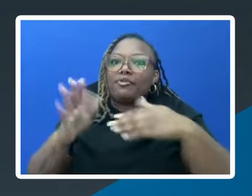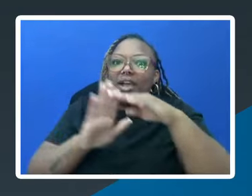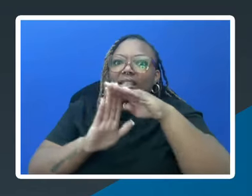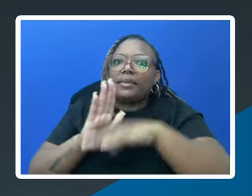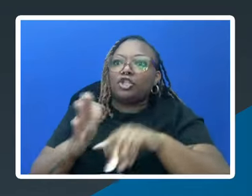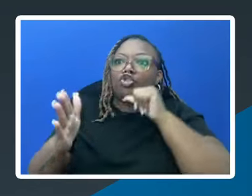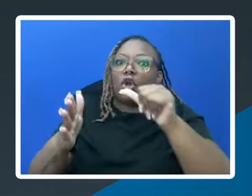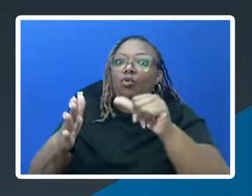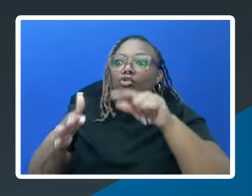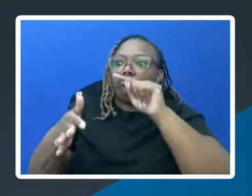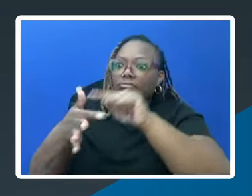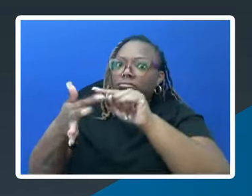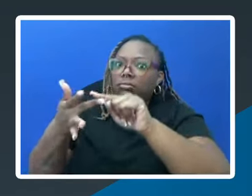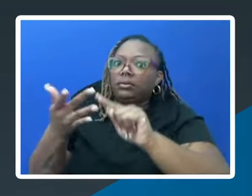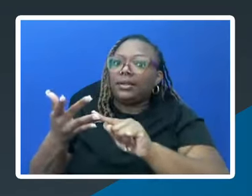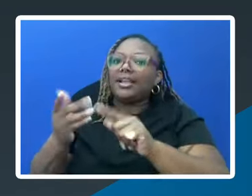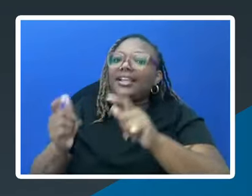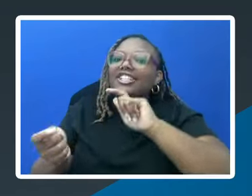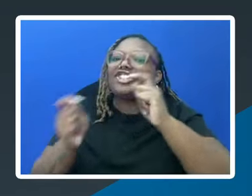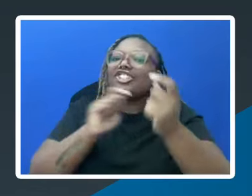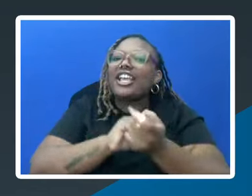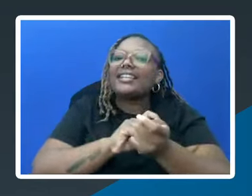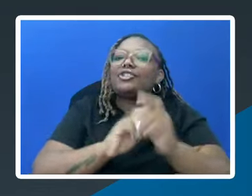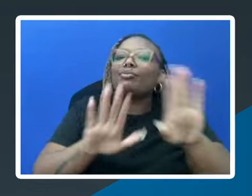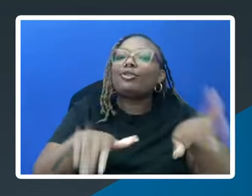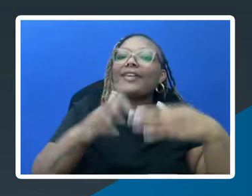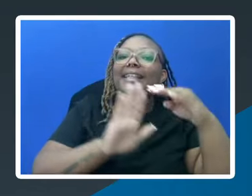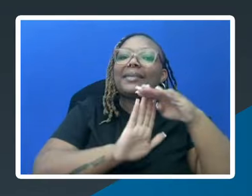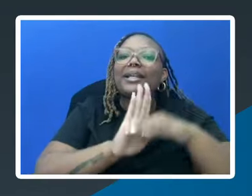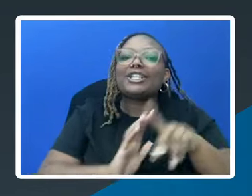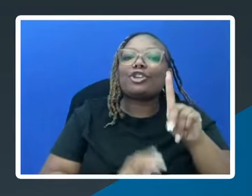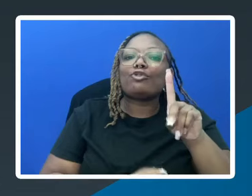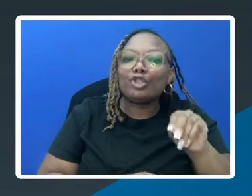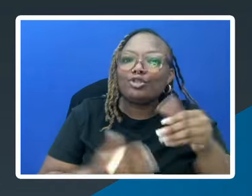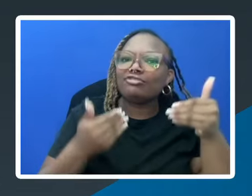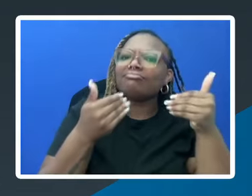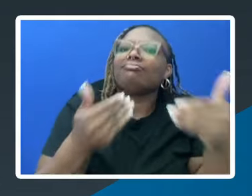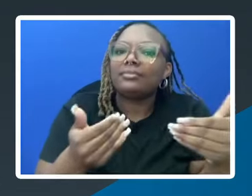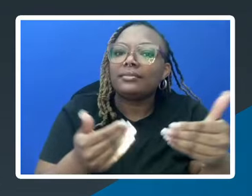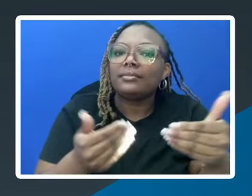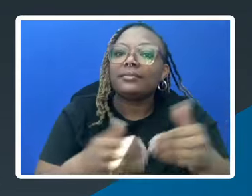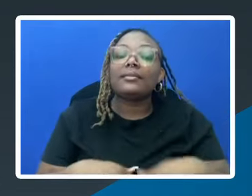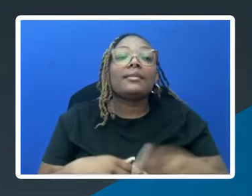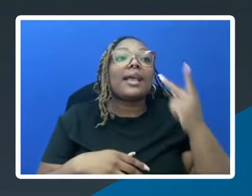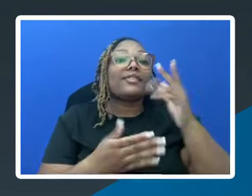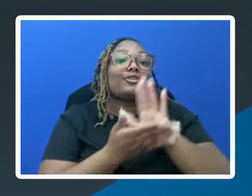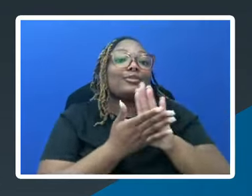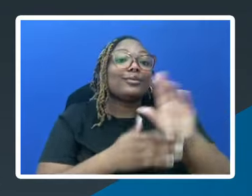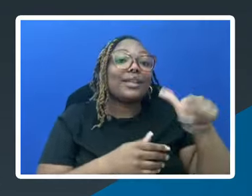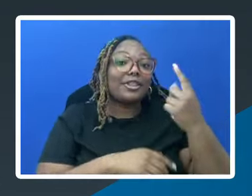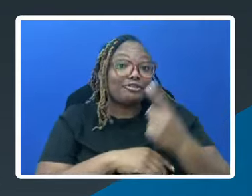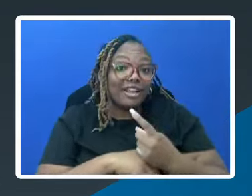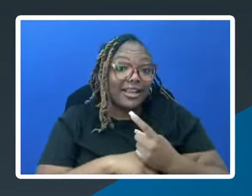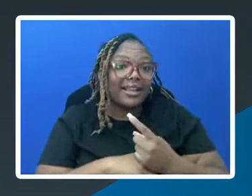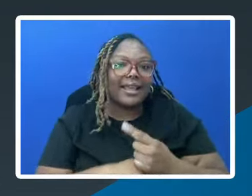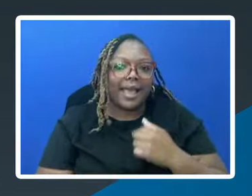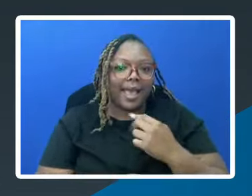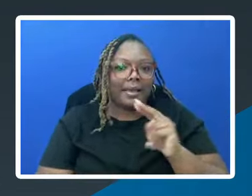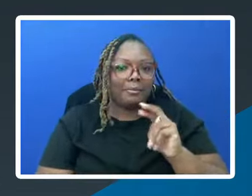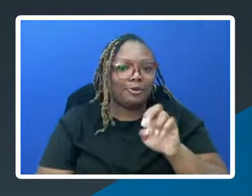shift to give them the list of do's. I was visiting a school the other day, and I asked, because I'm kind of nerdy, I asked if I could